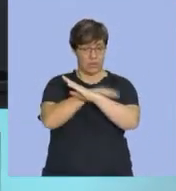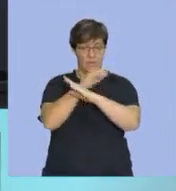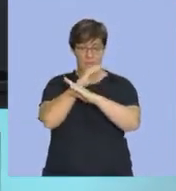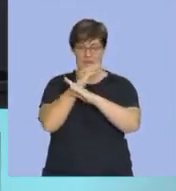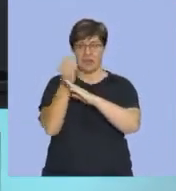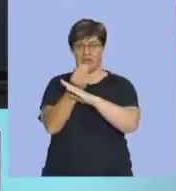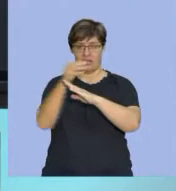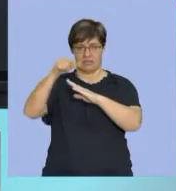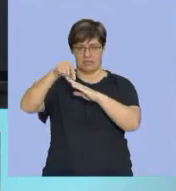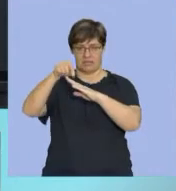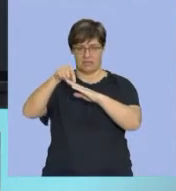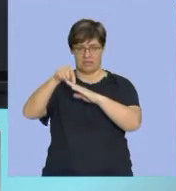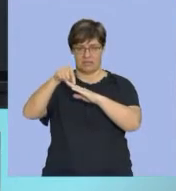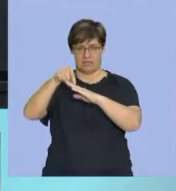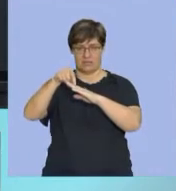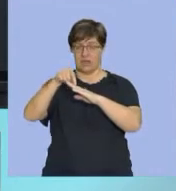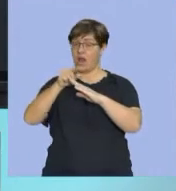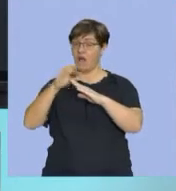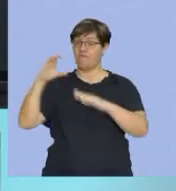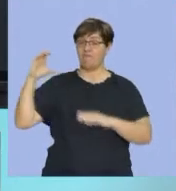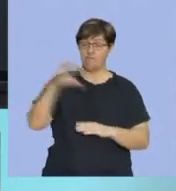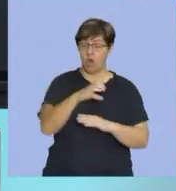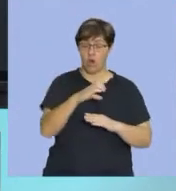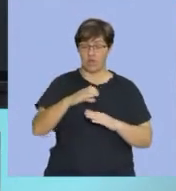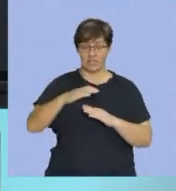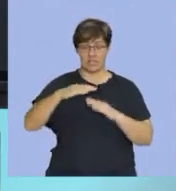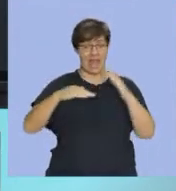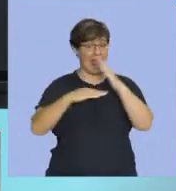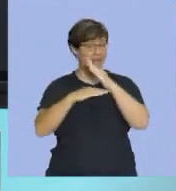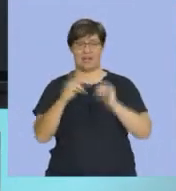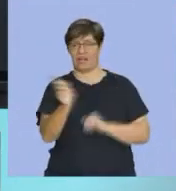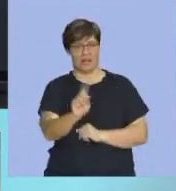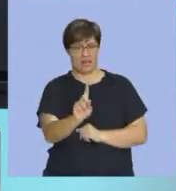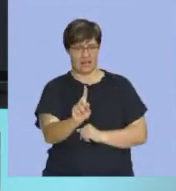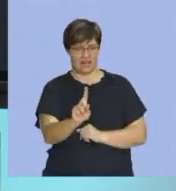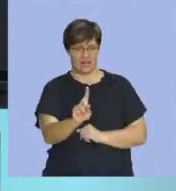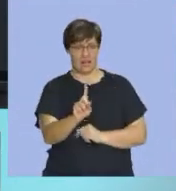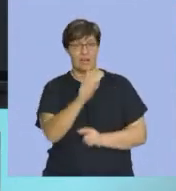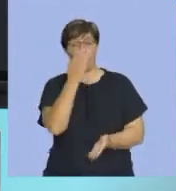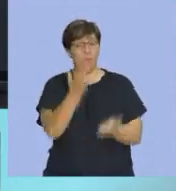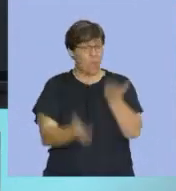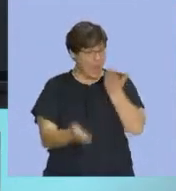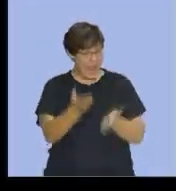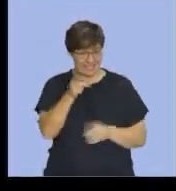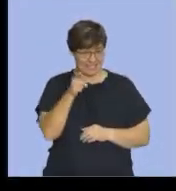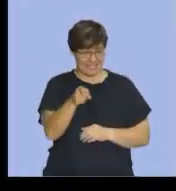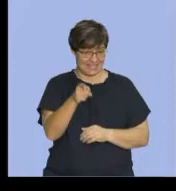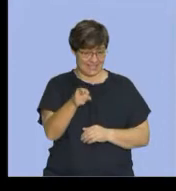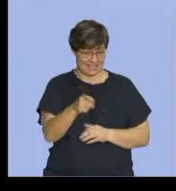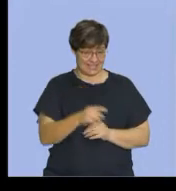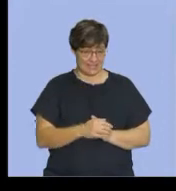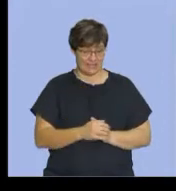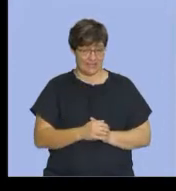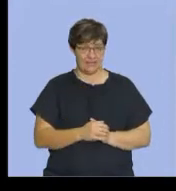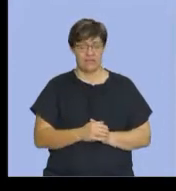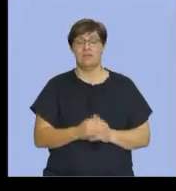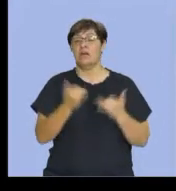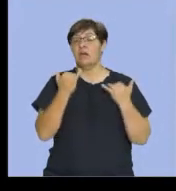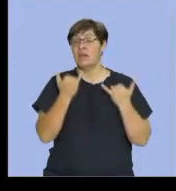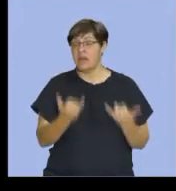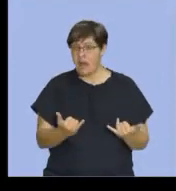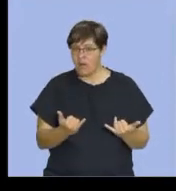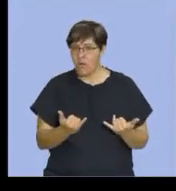So the force isn't at an angle anymore per se, but weight is, okay? Now we're going to talk about